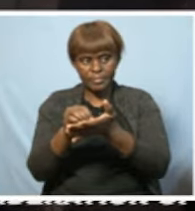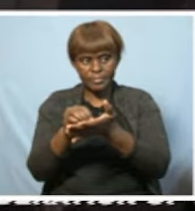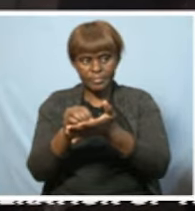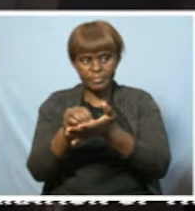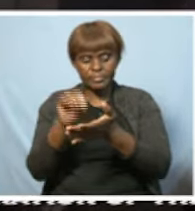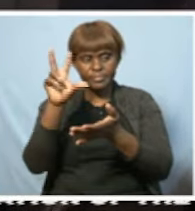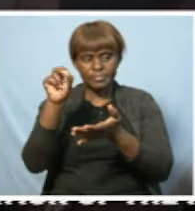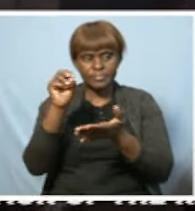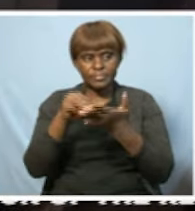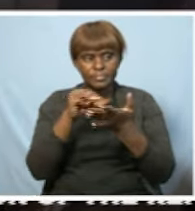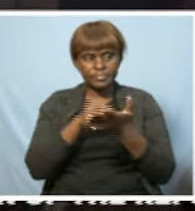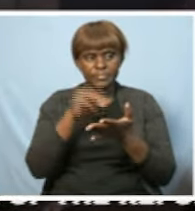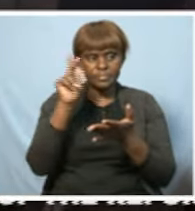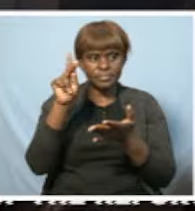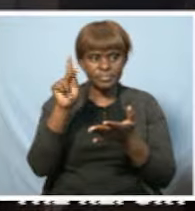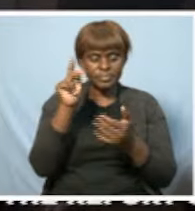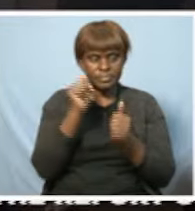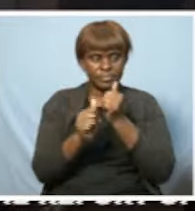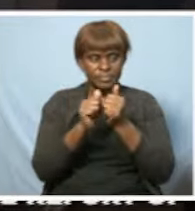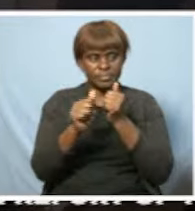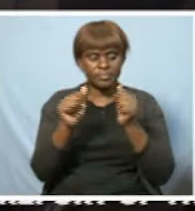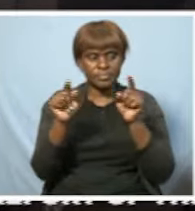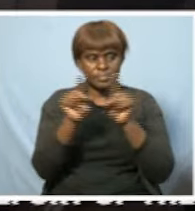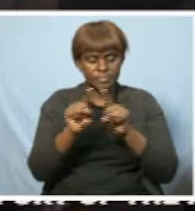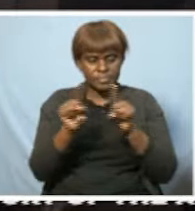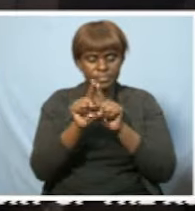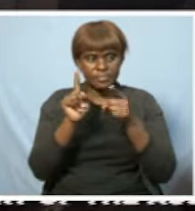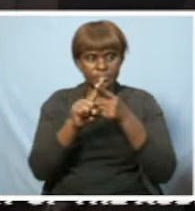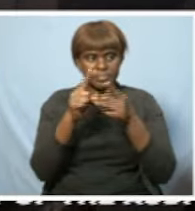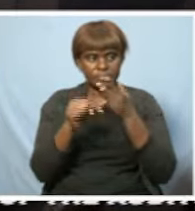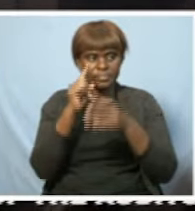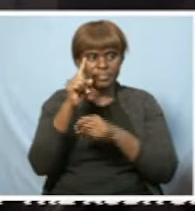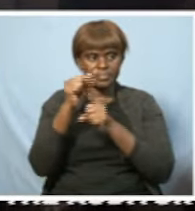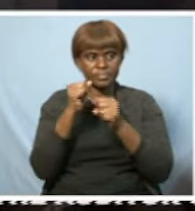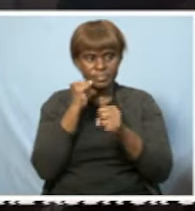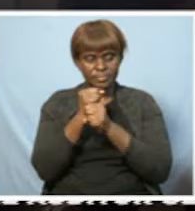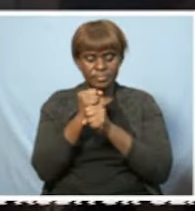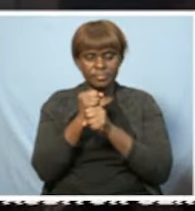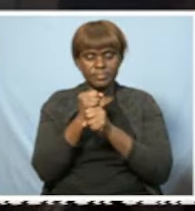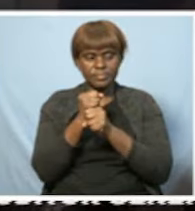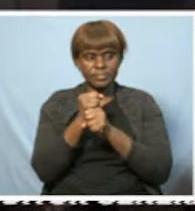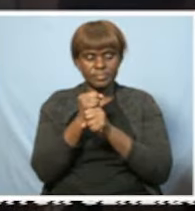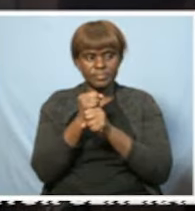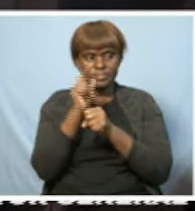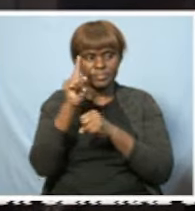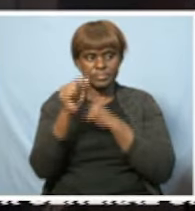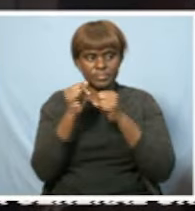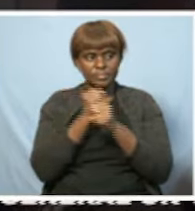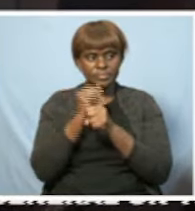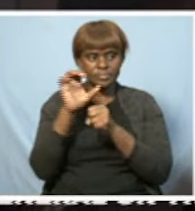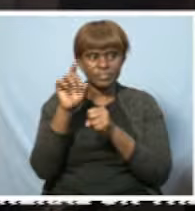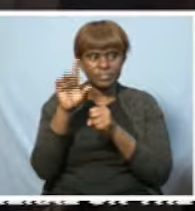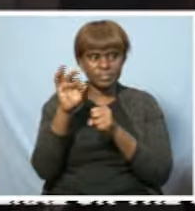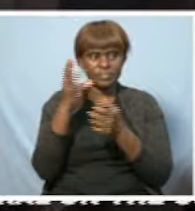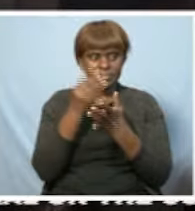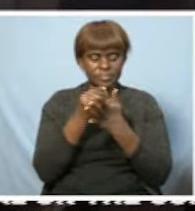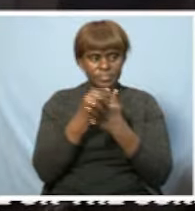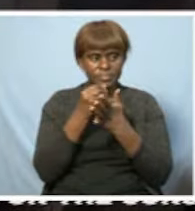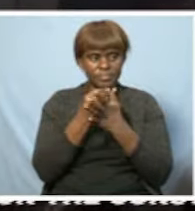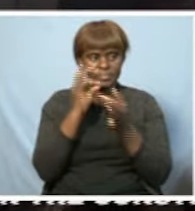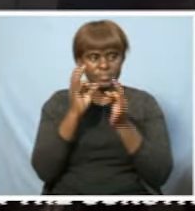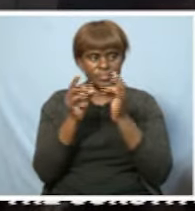30 million kwacha, which is almost equivalent to 1 year's CDF funding? And if